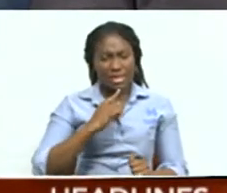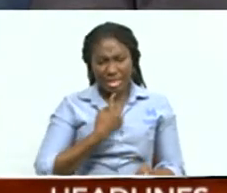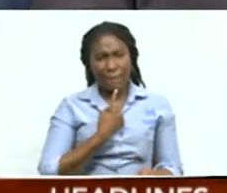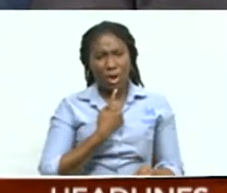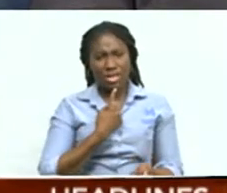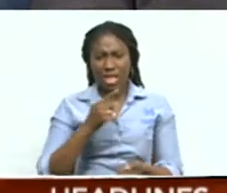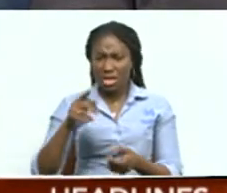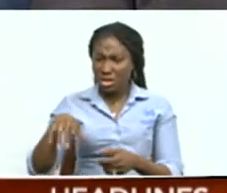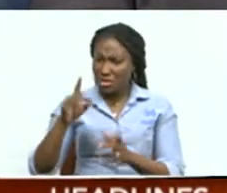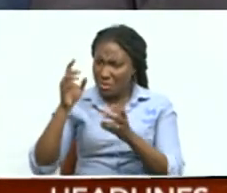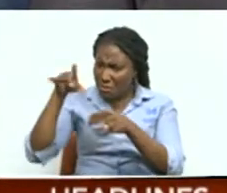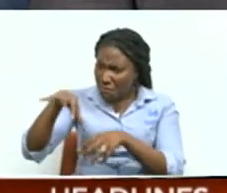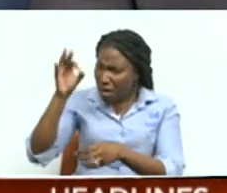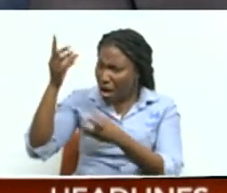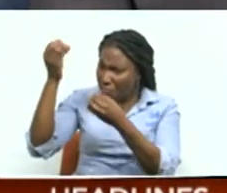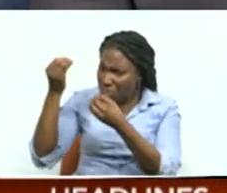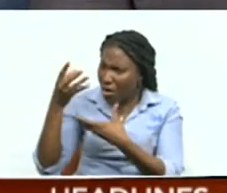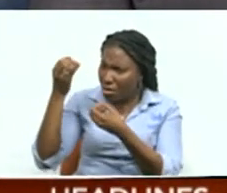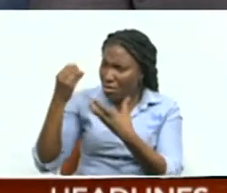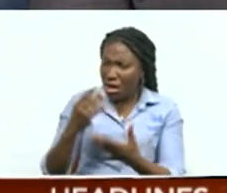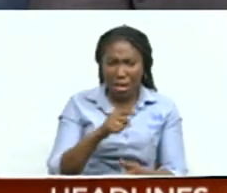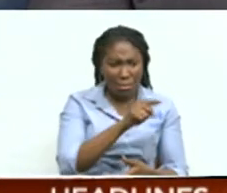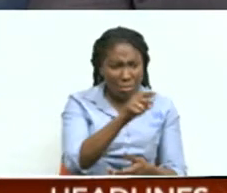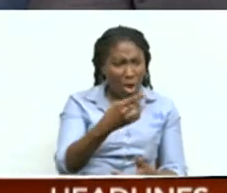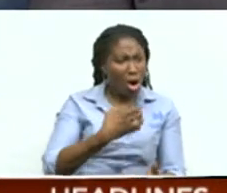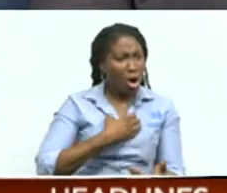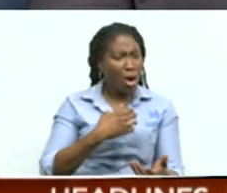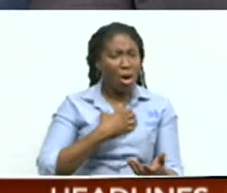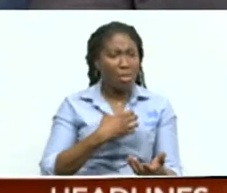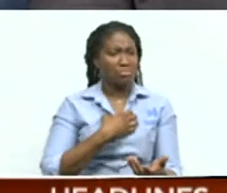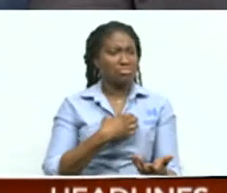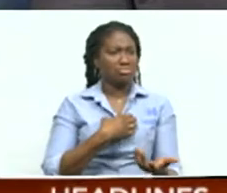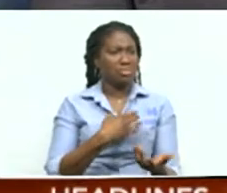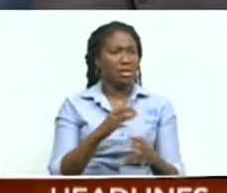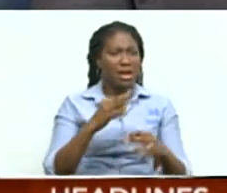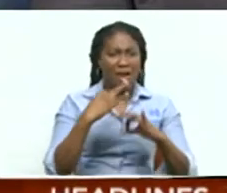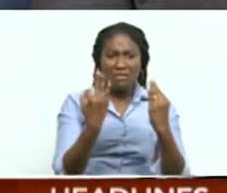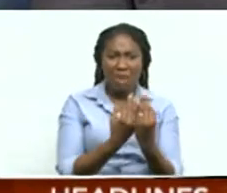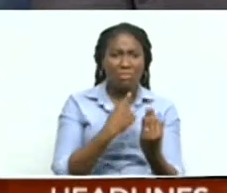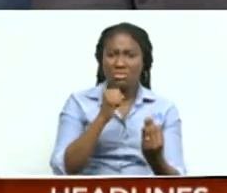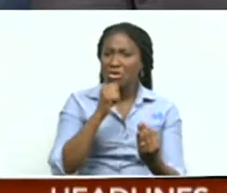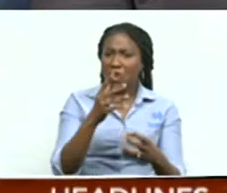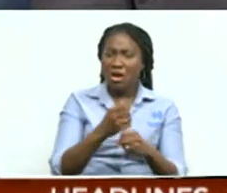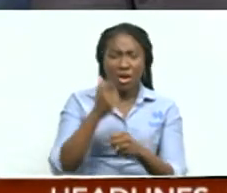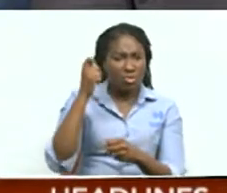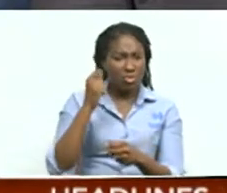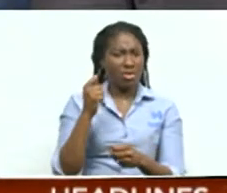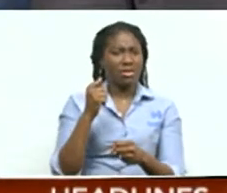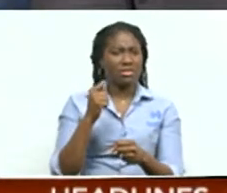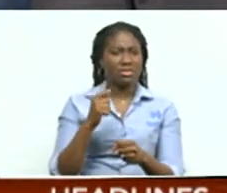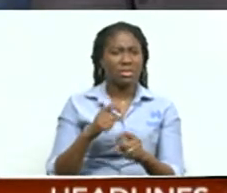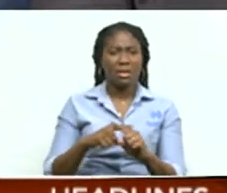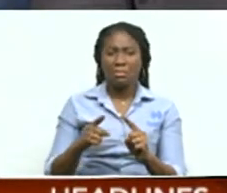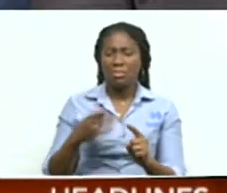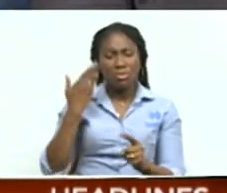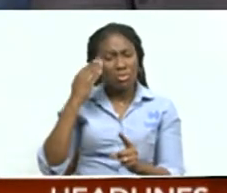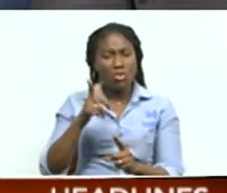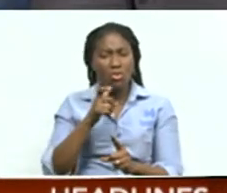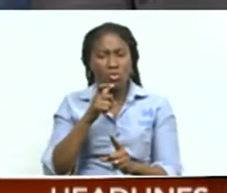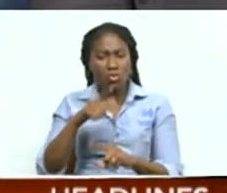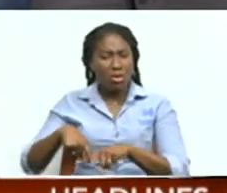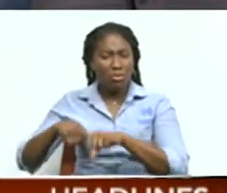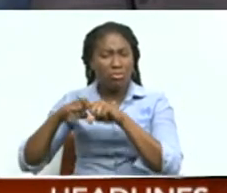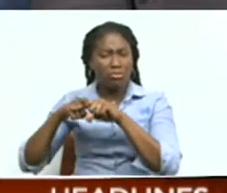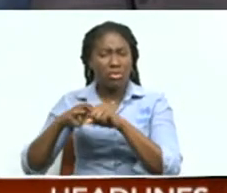of the incident after several complaints were made by bereaved families. While she could not confirm if it was a deliberate attempt to make the ministry